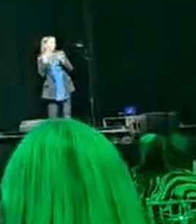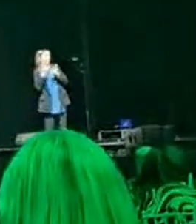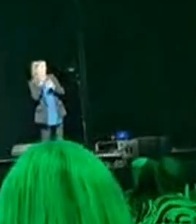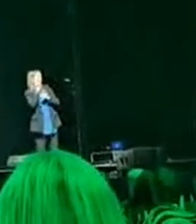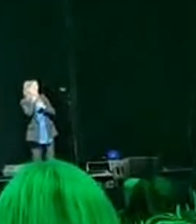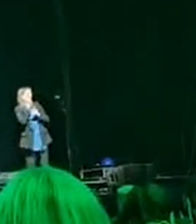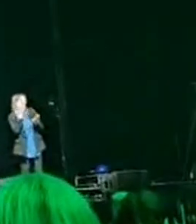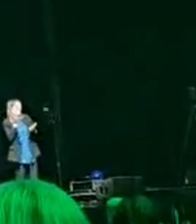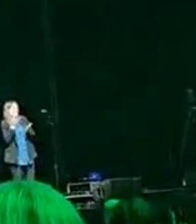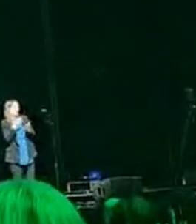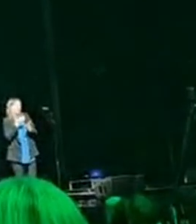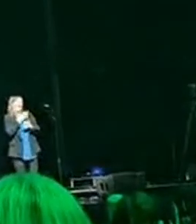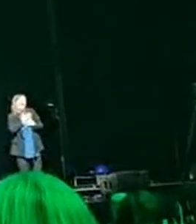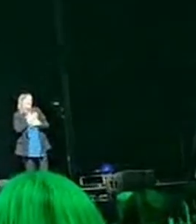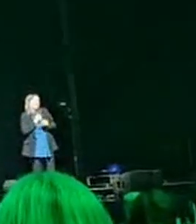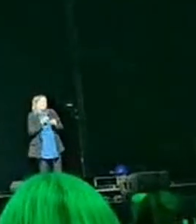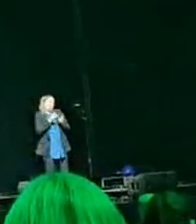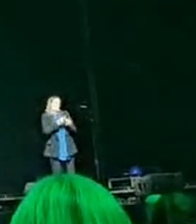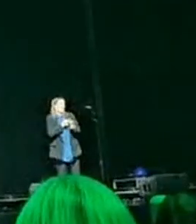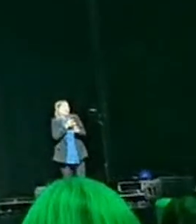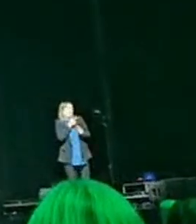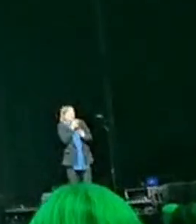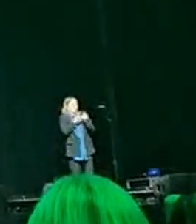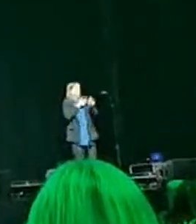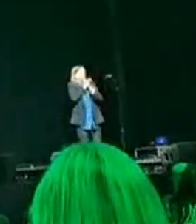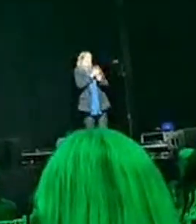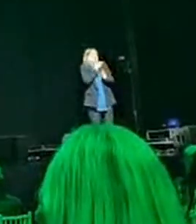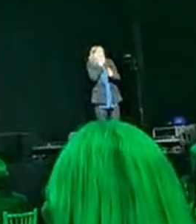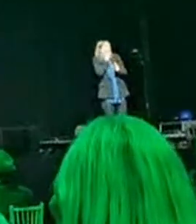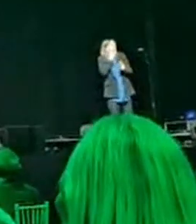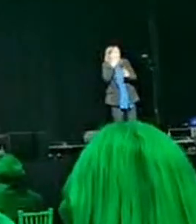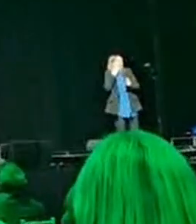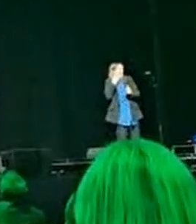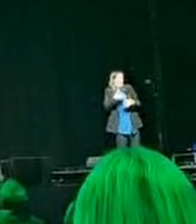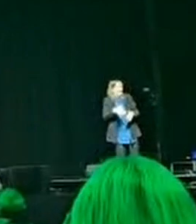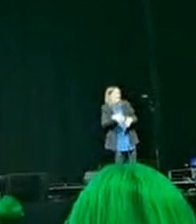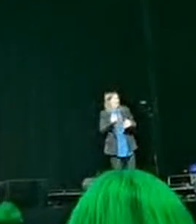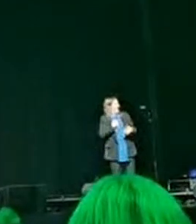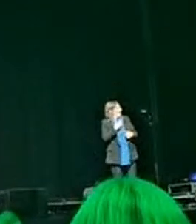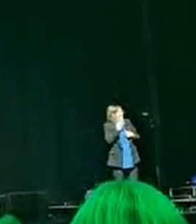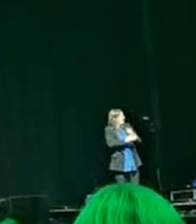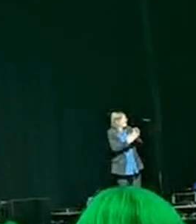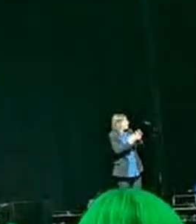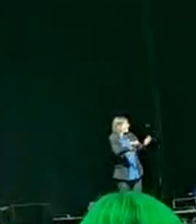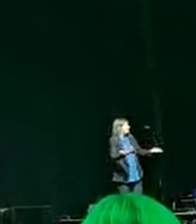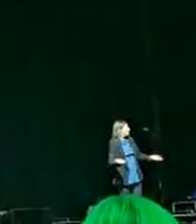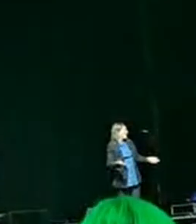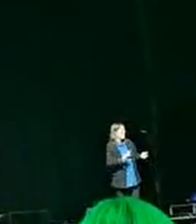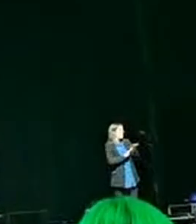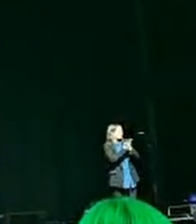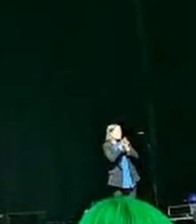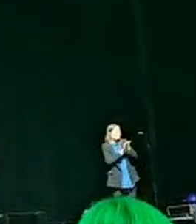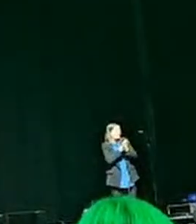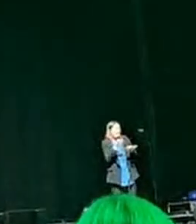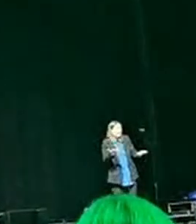girl, I love the way you speak, it's so sexy. And I go, I'm from Manchester.